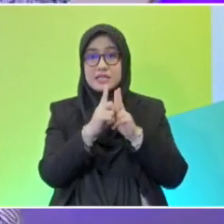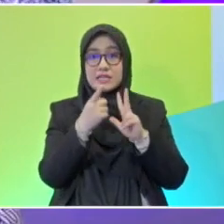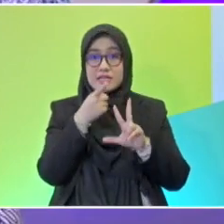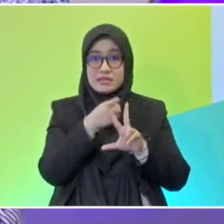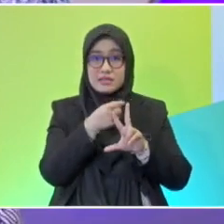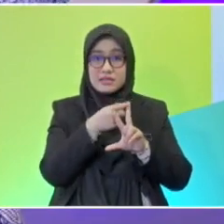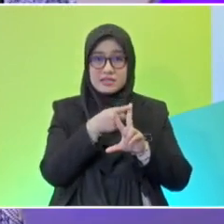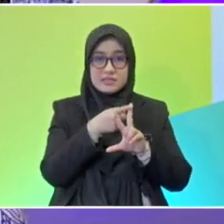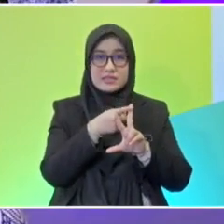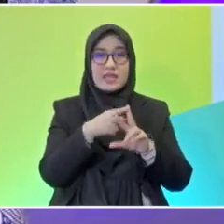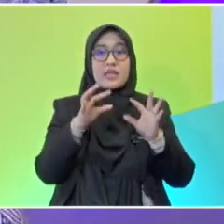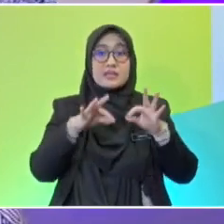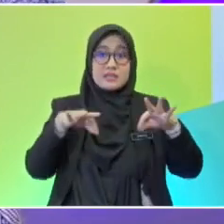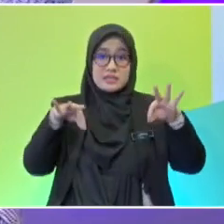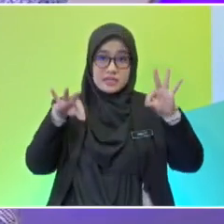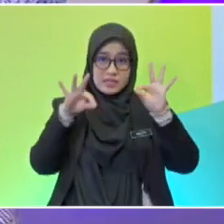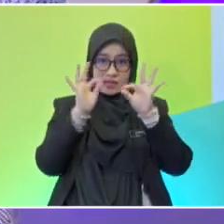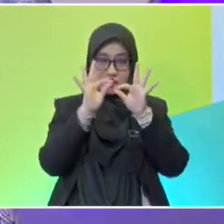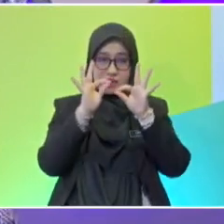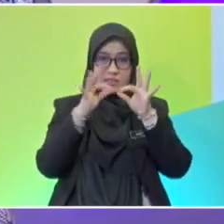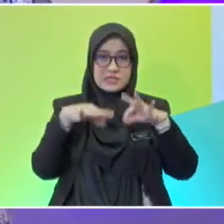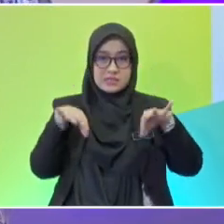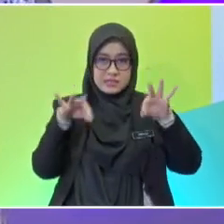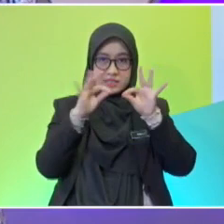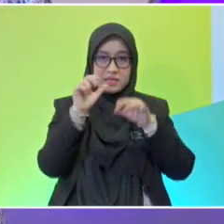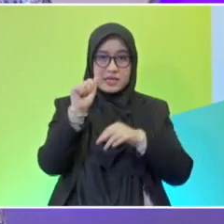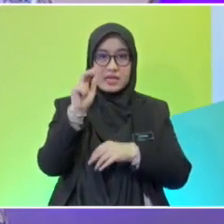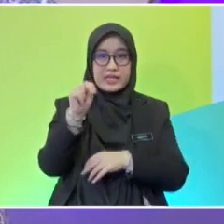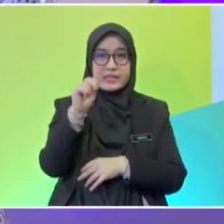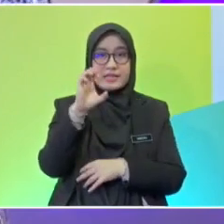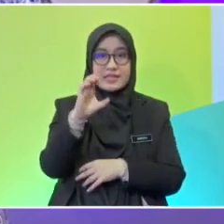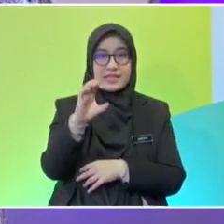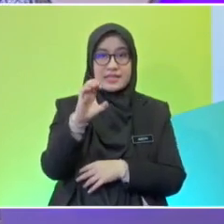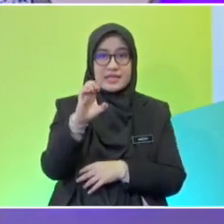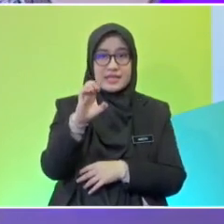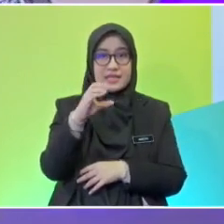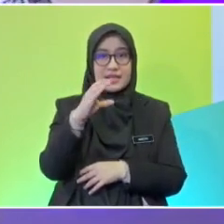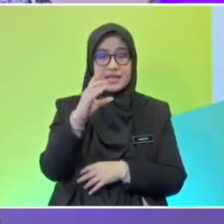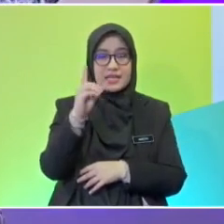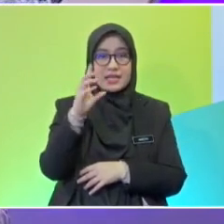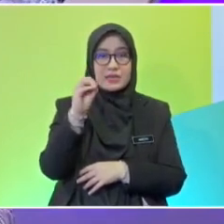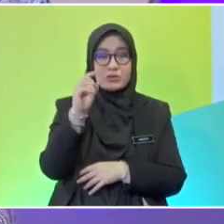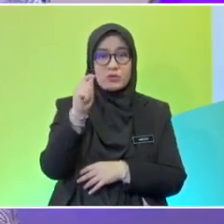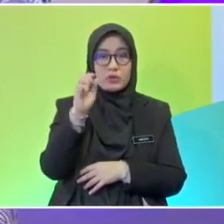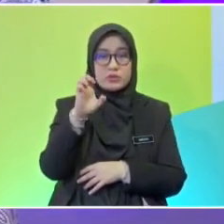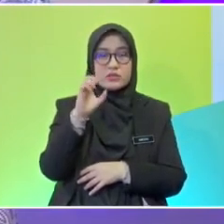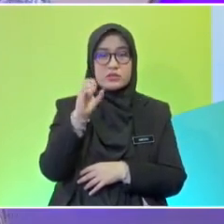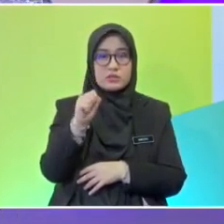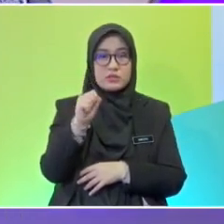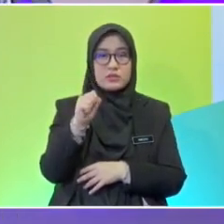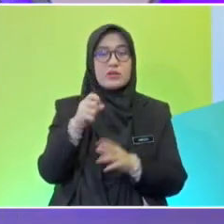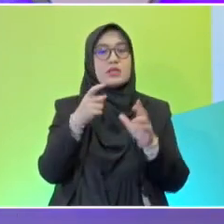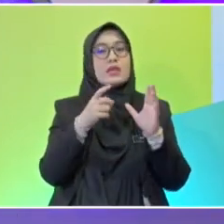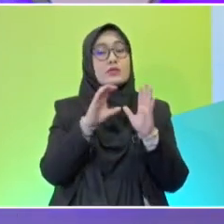are basically very simple description of what we write about something that we observe. So one example here, if